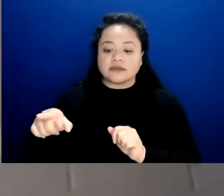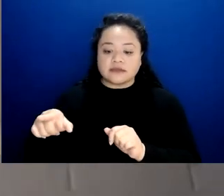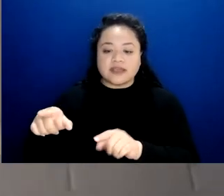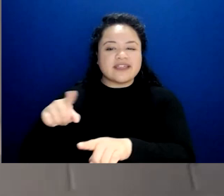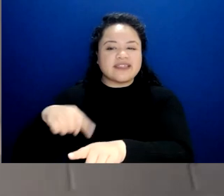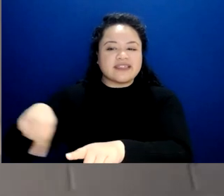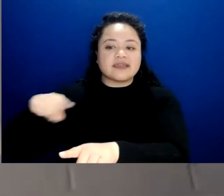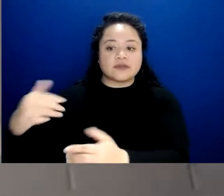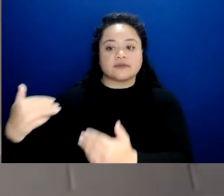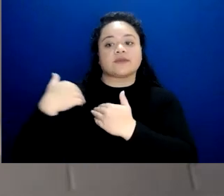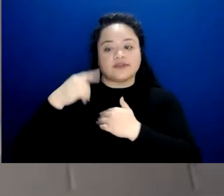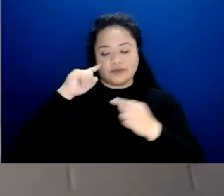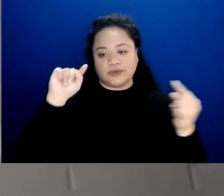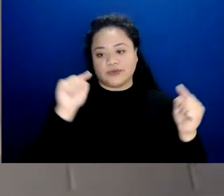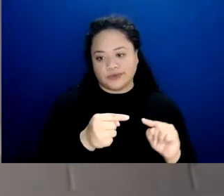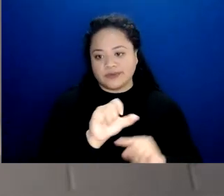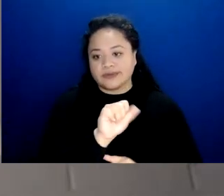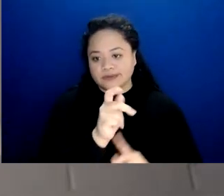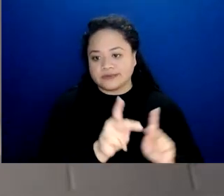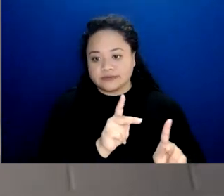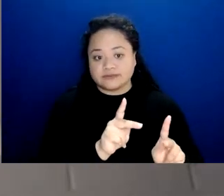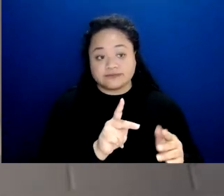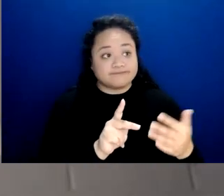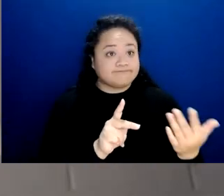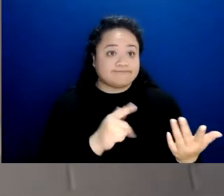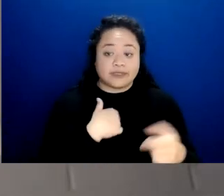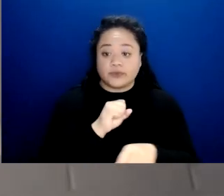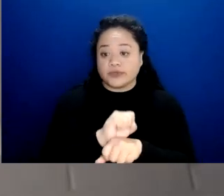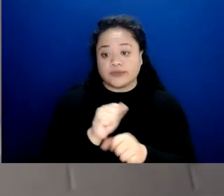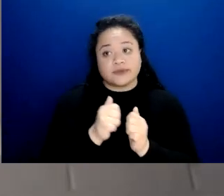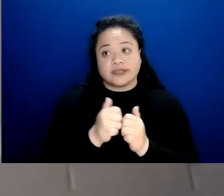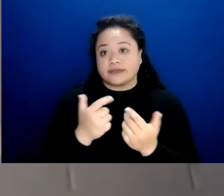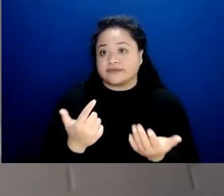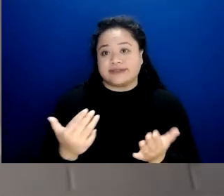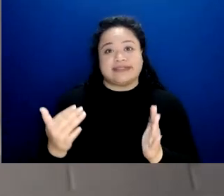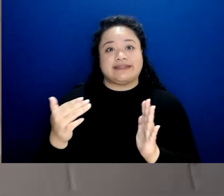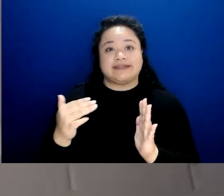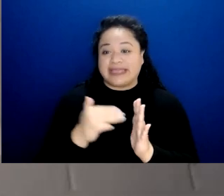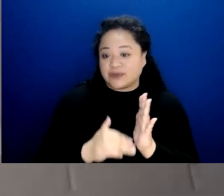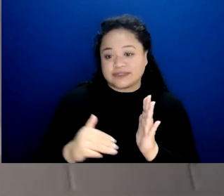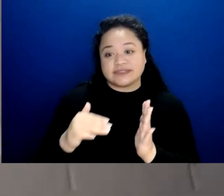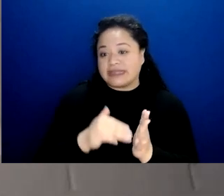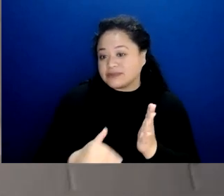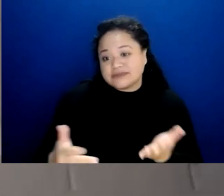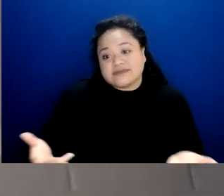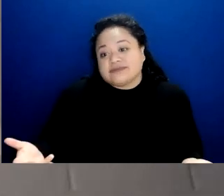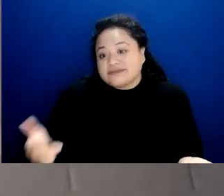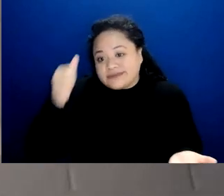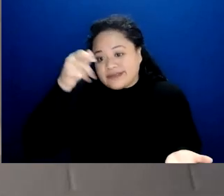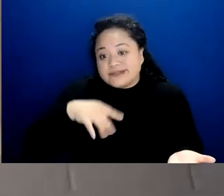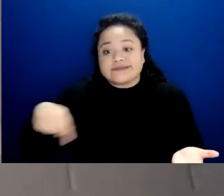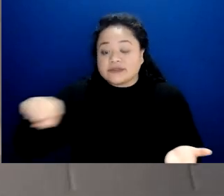And I've worked with, dare I say, thousands of men who were, some were in a community